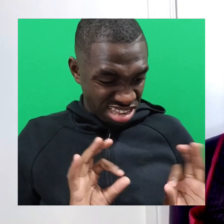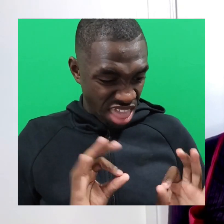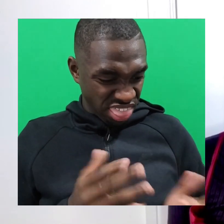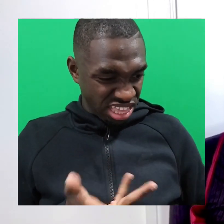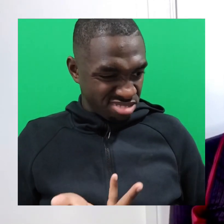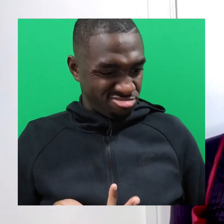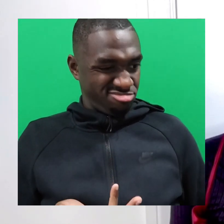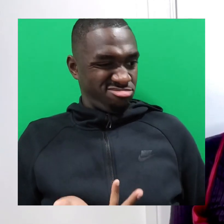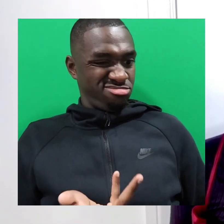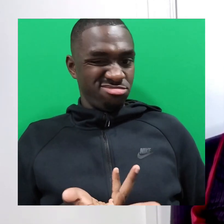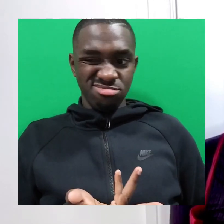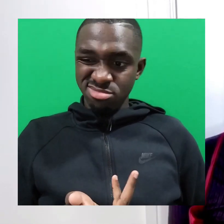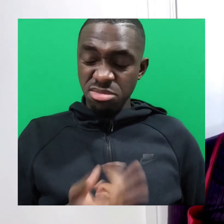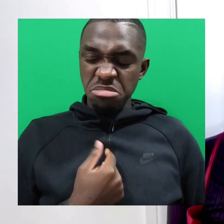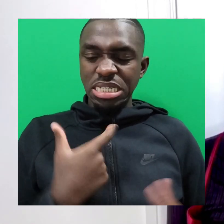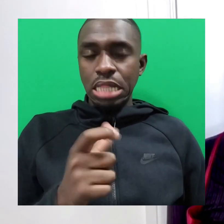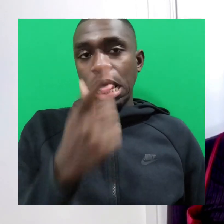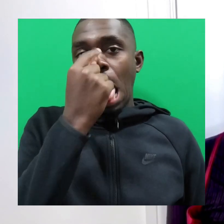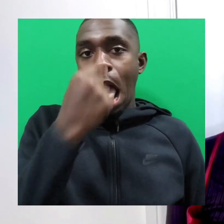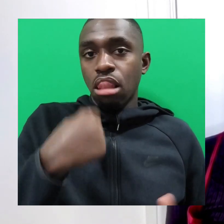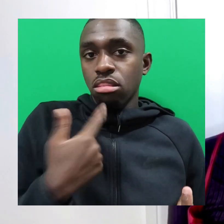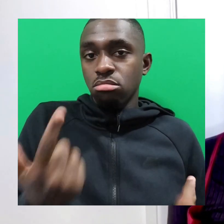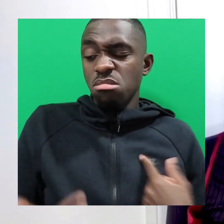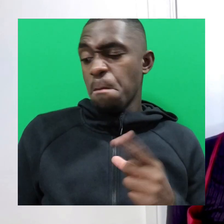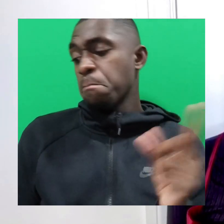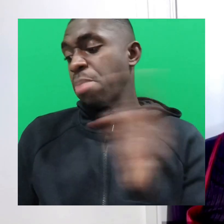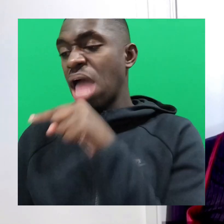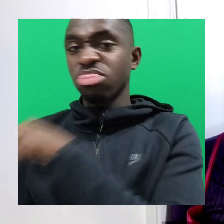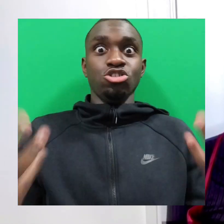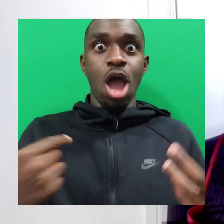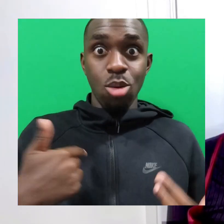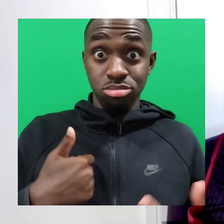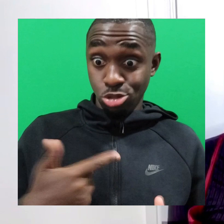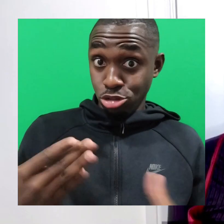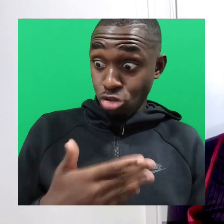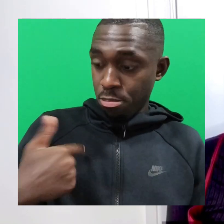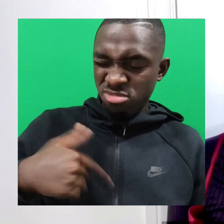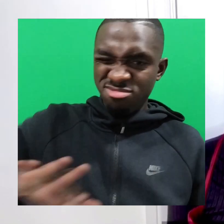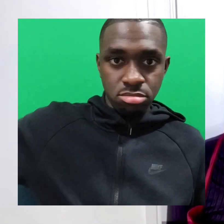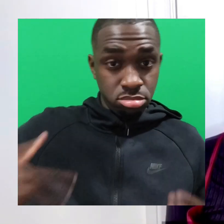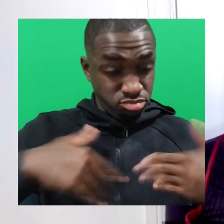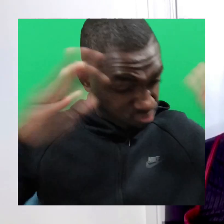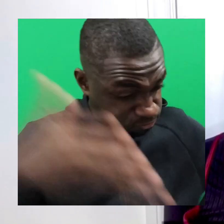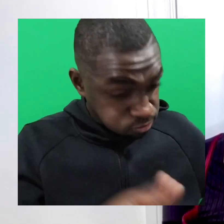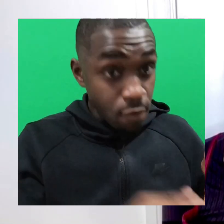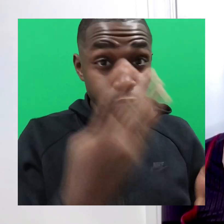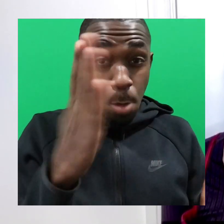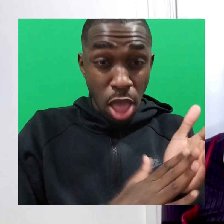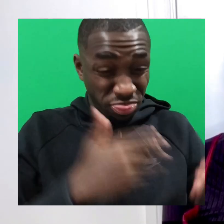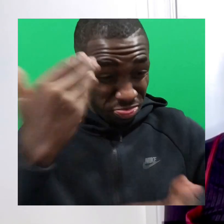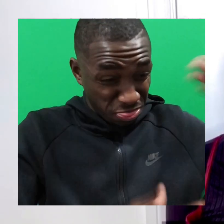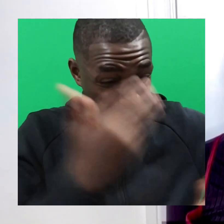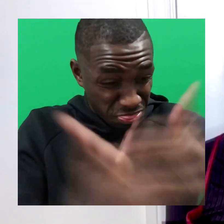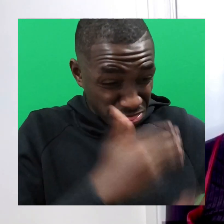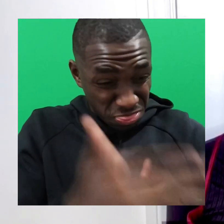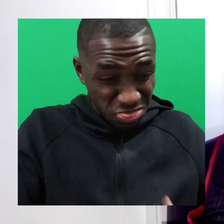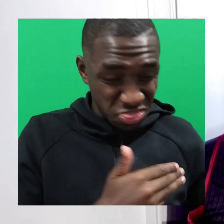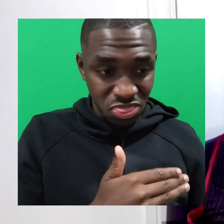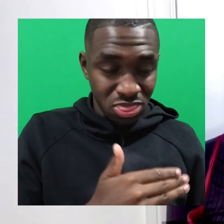months, and learn a new skill in an intense environment where, you know, there's potential for me to even get a job